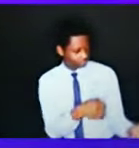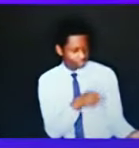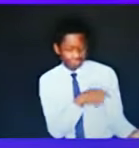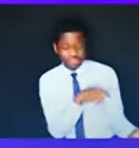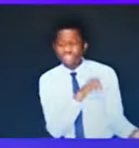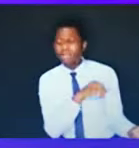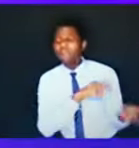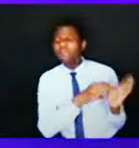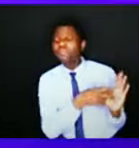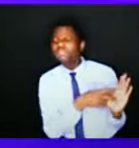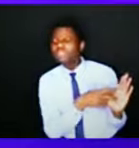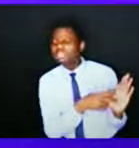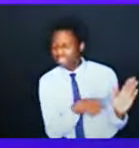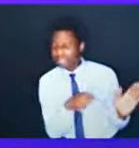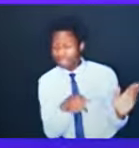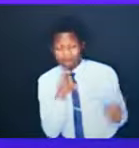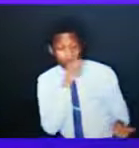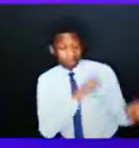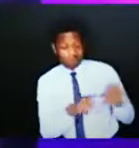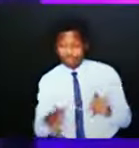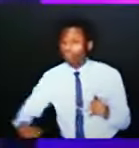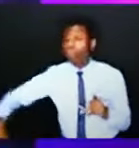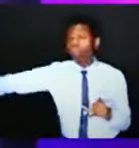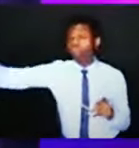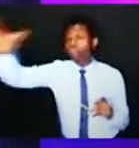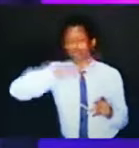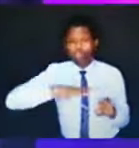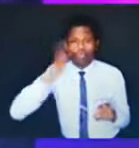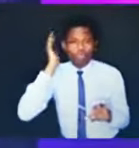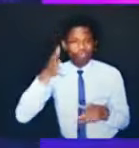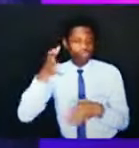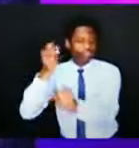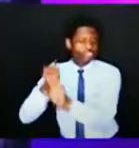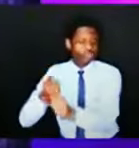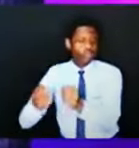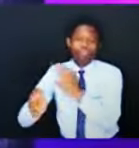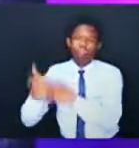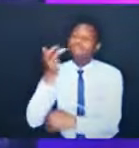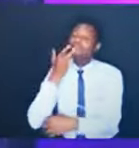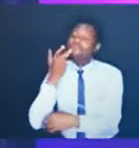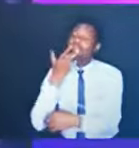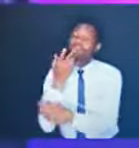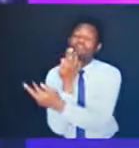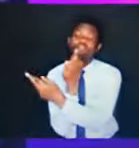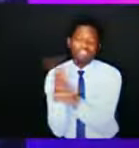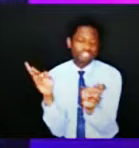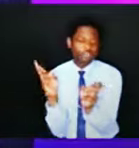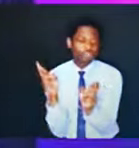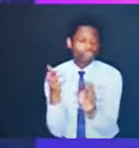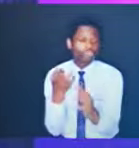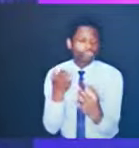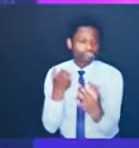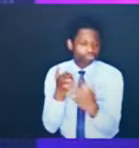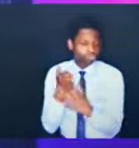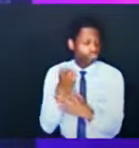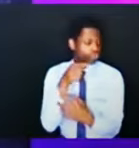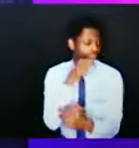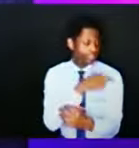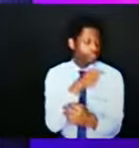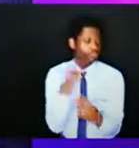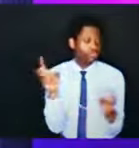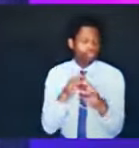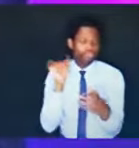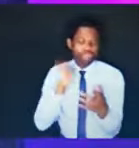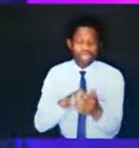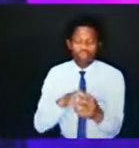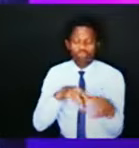God's favor of redemption. Let us say, "Nipano ubeni onyango bunge nimpa ene ojie." They were to possess nations. What